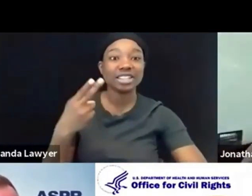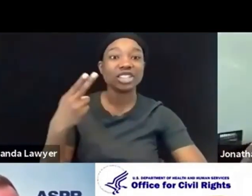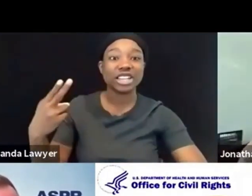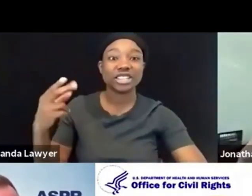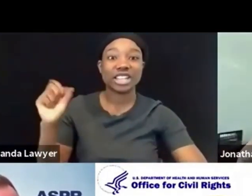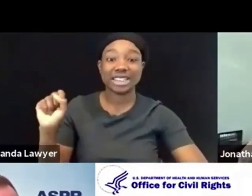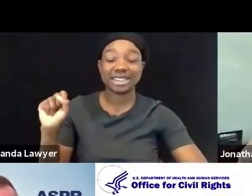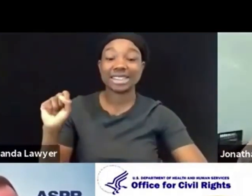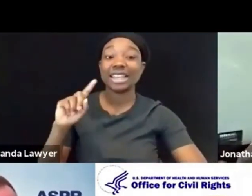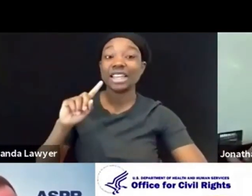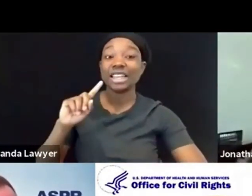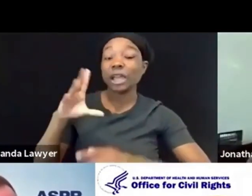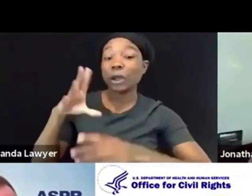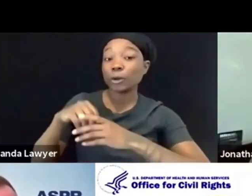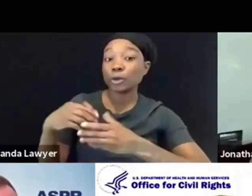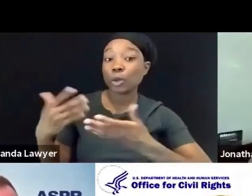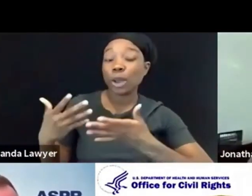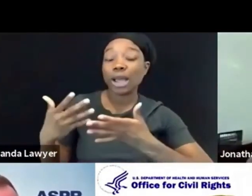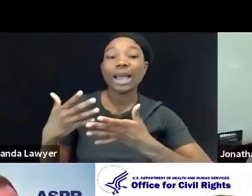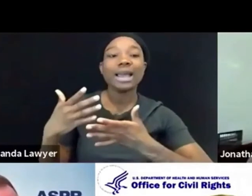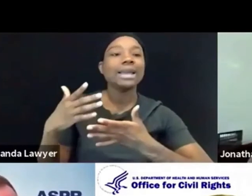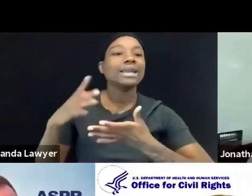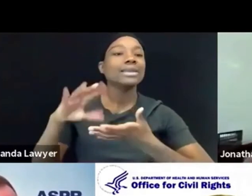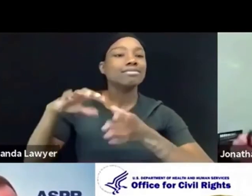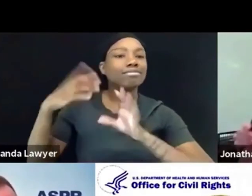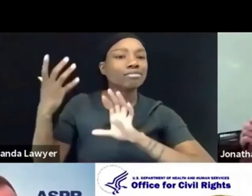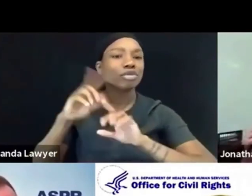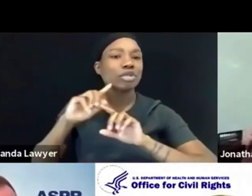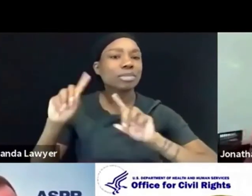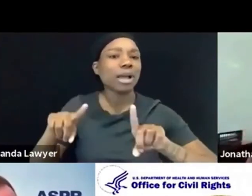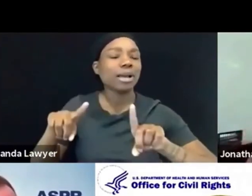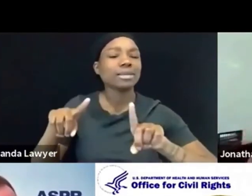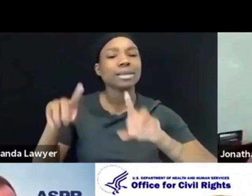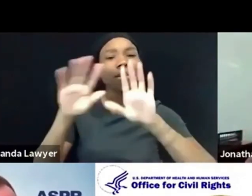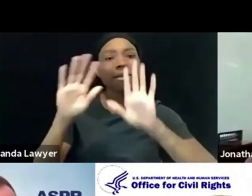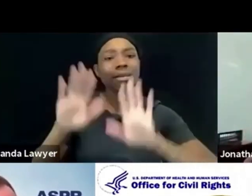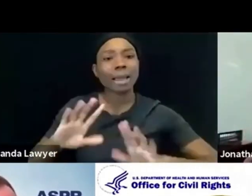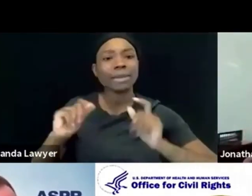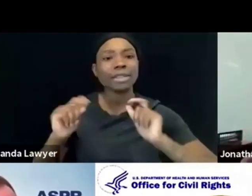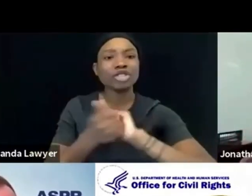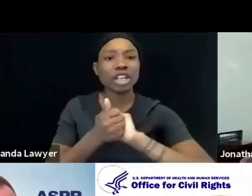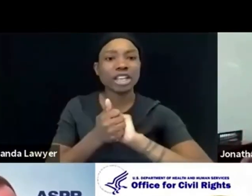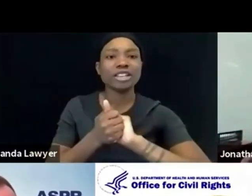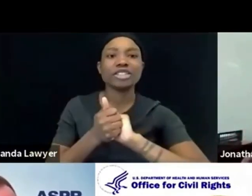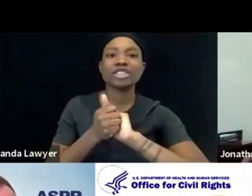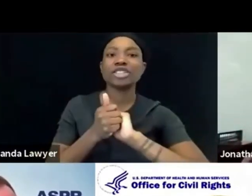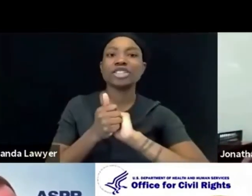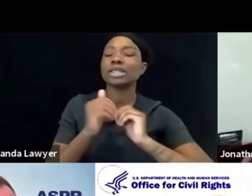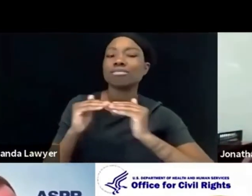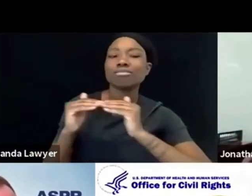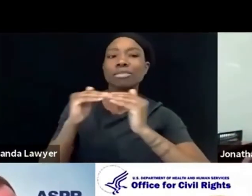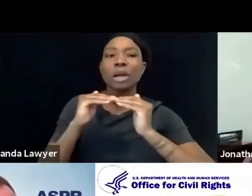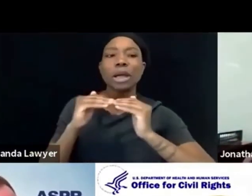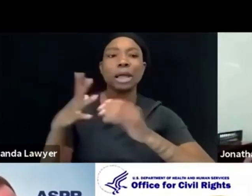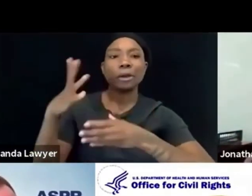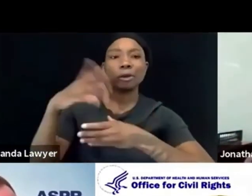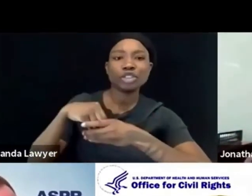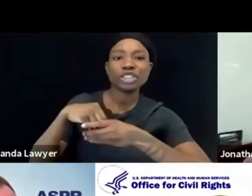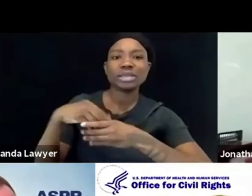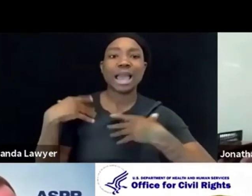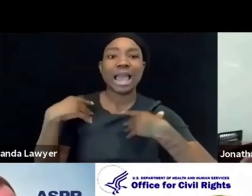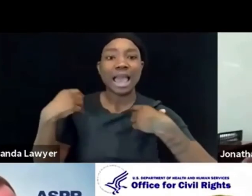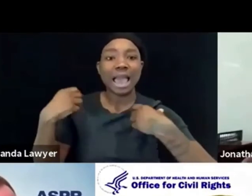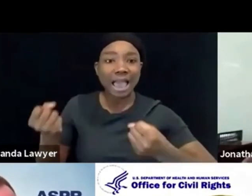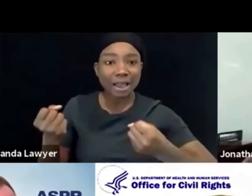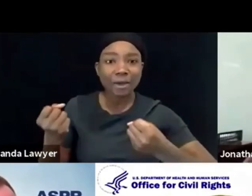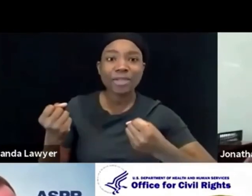and response, climate change, equity and inclusion, health system policy, behavioral health, community resilience, opioids,